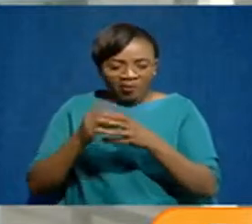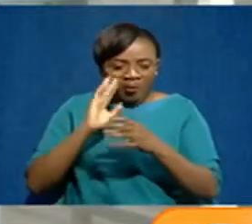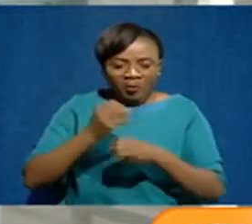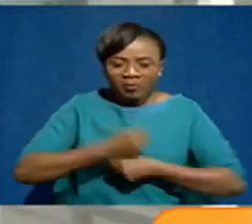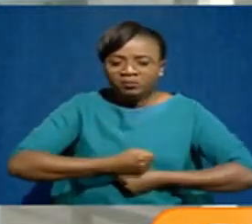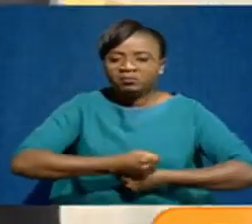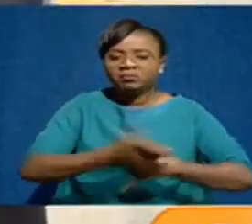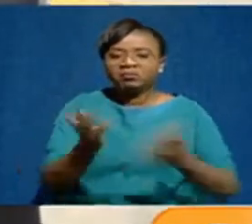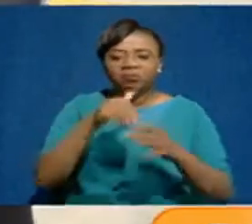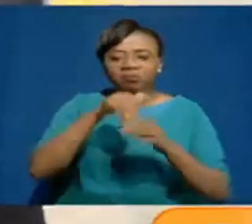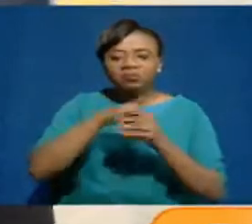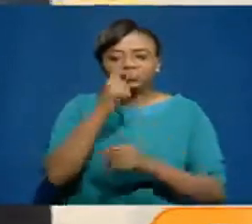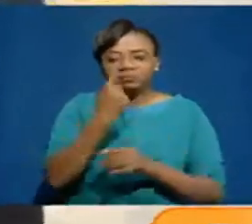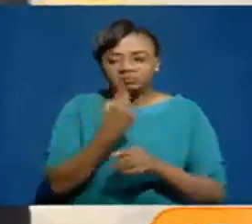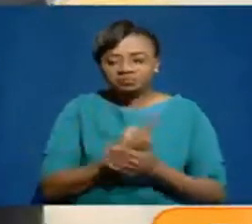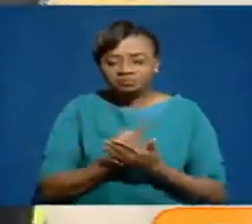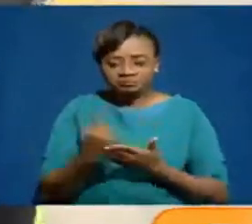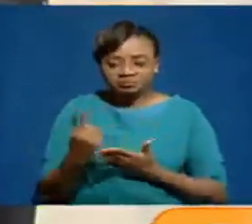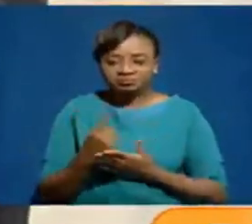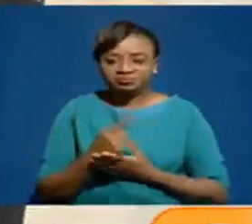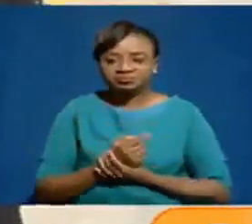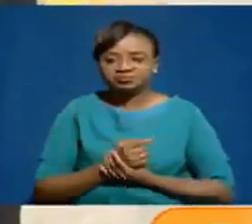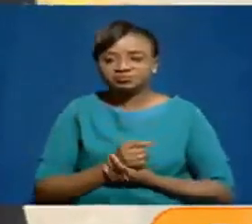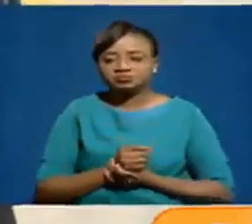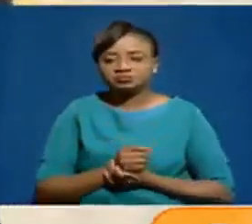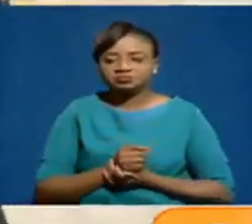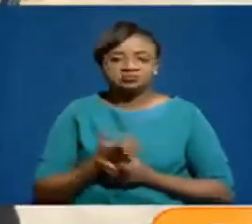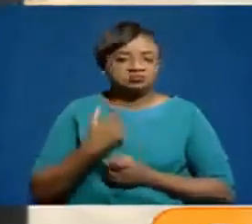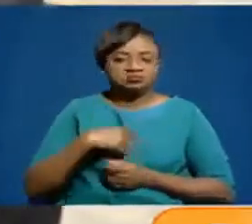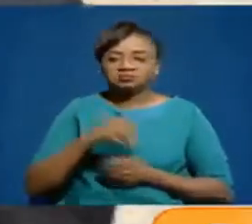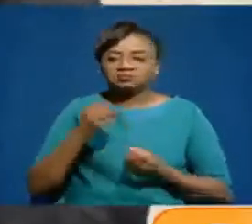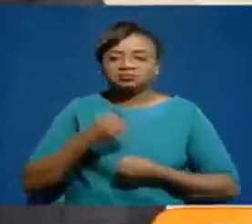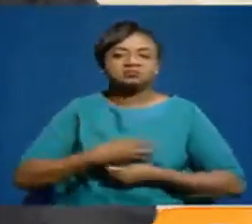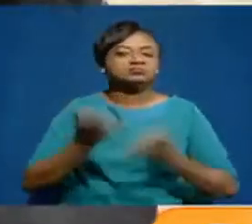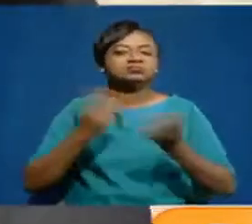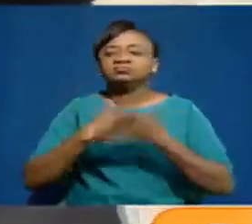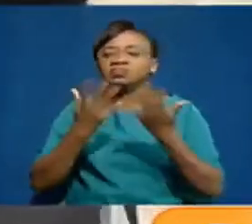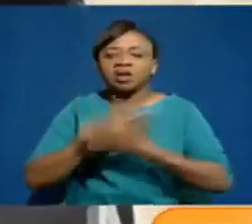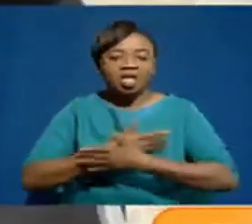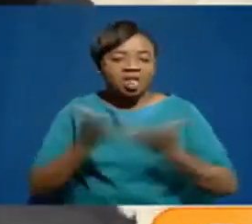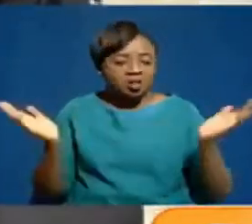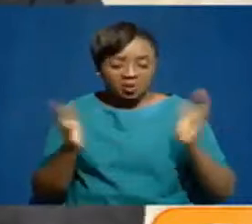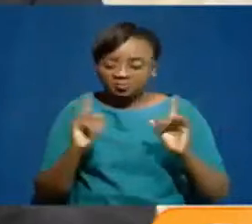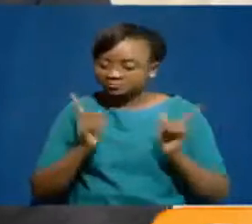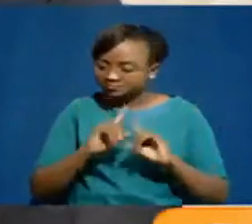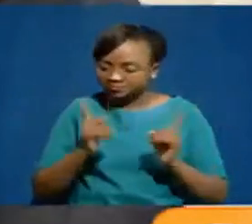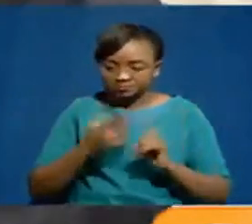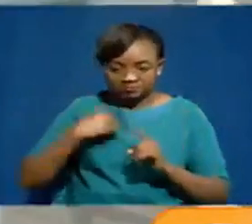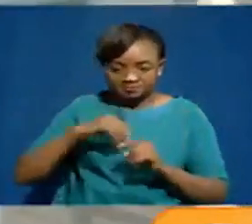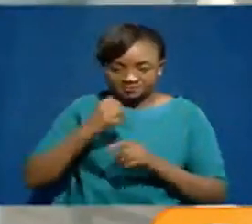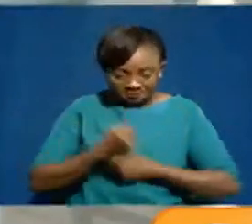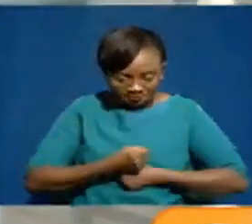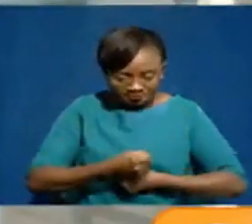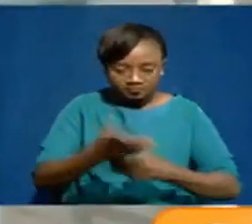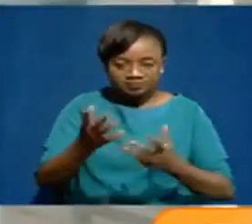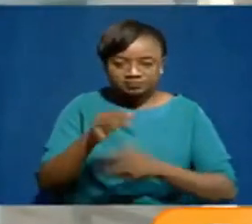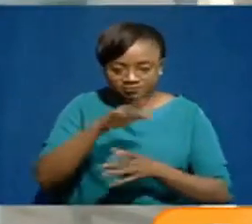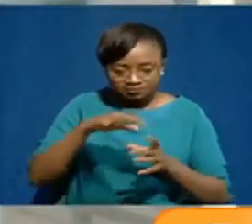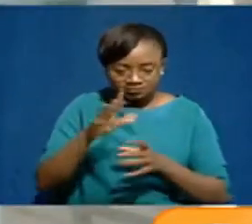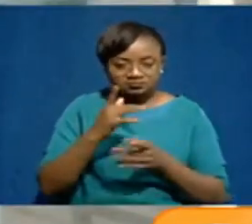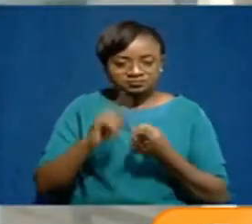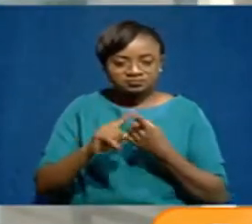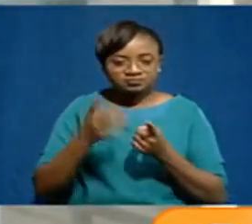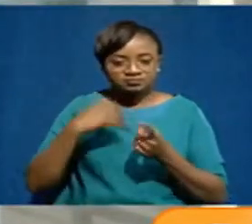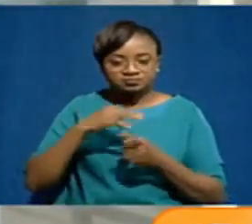world in about a week. So we can deploy anywhere, and what we really focus on is deploying where the economics makes sense, so where you have